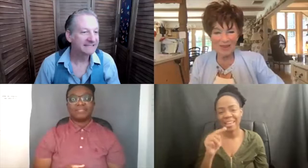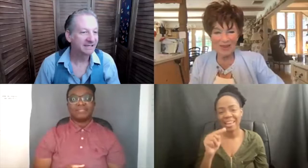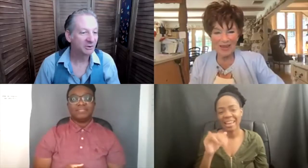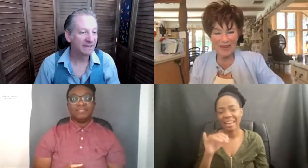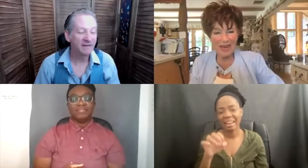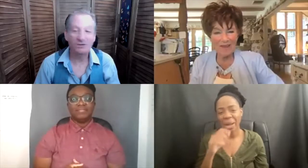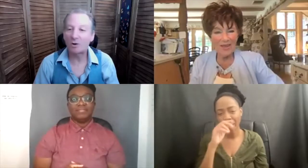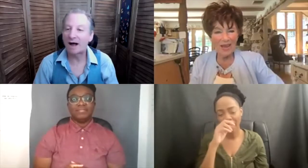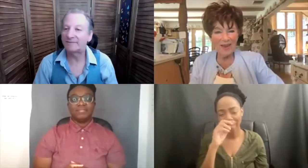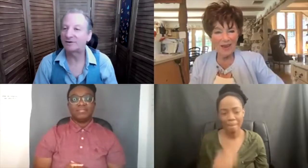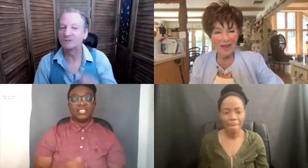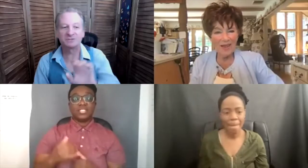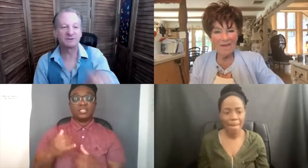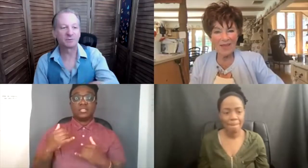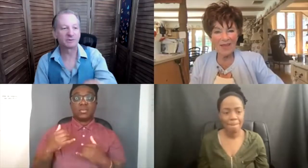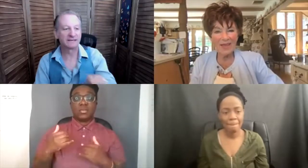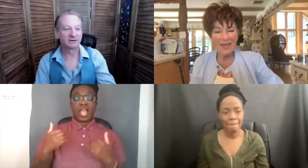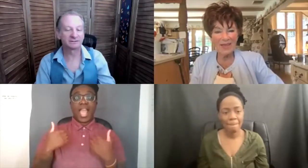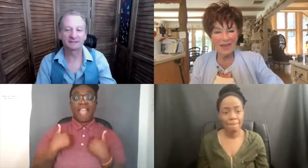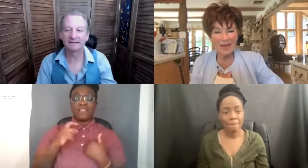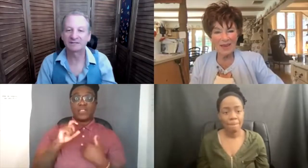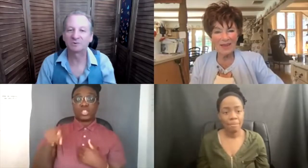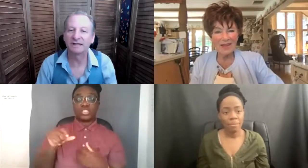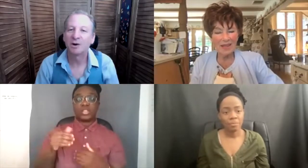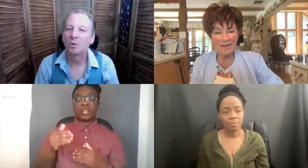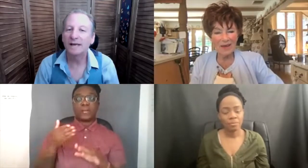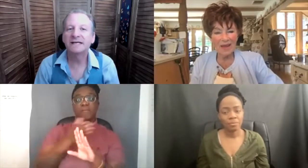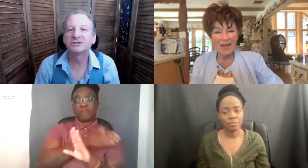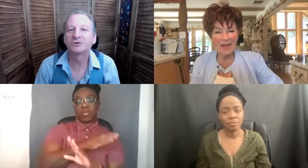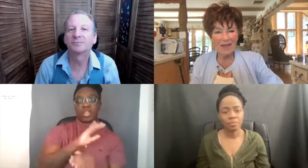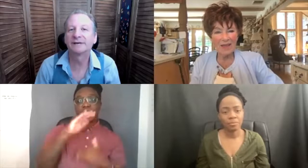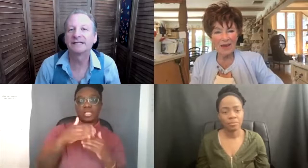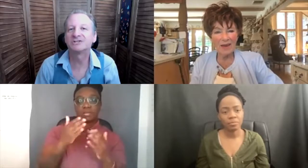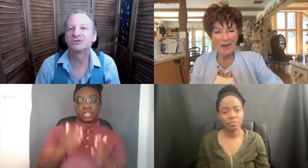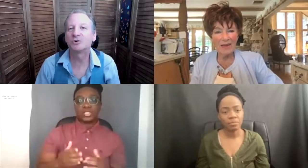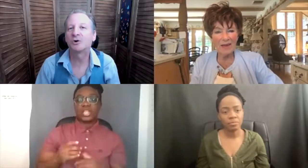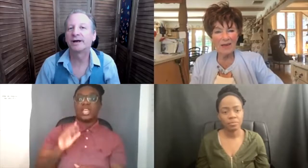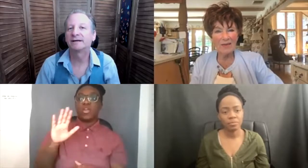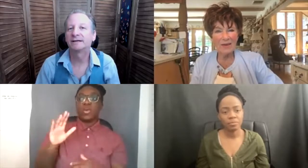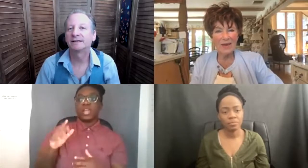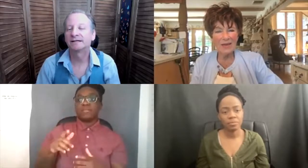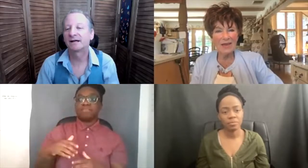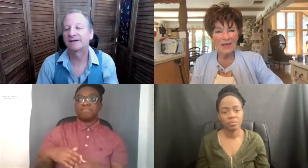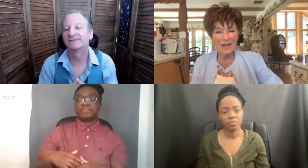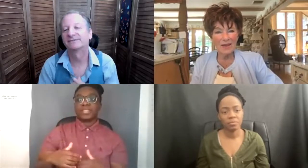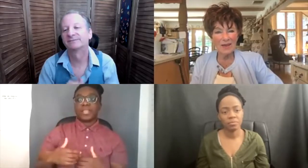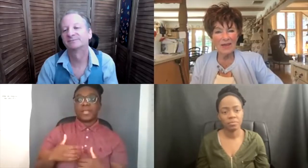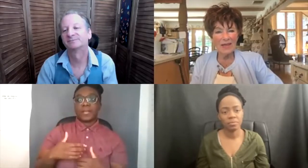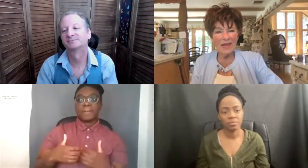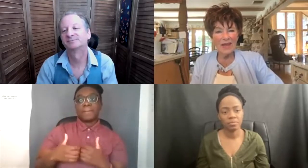Let's see who we, you know, I have a question before we let on the next one. What is your biggest joy in